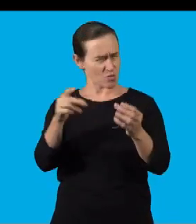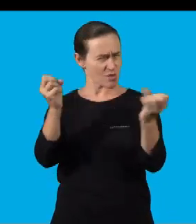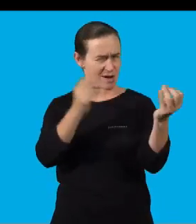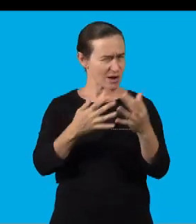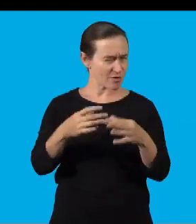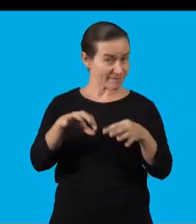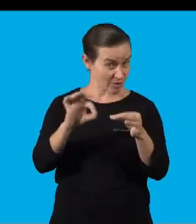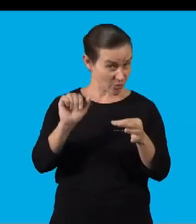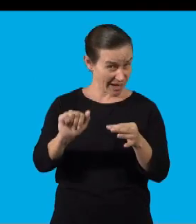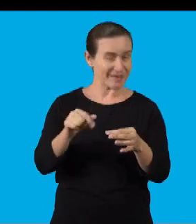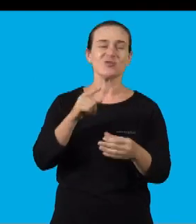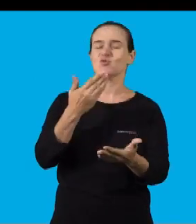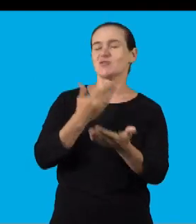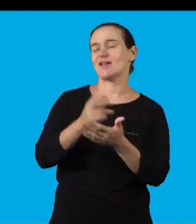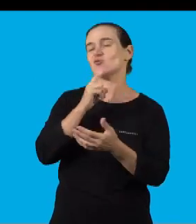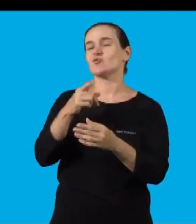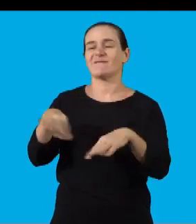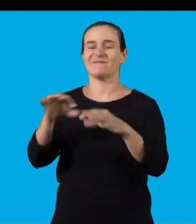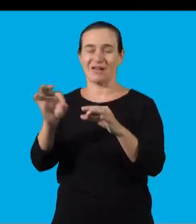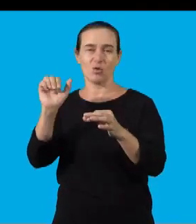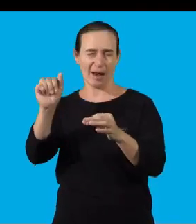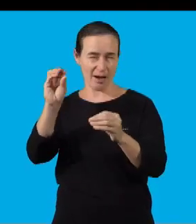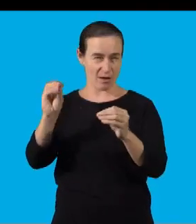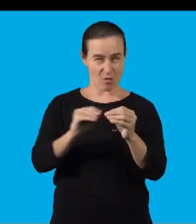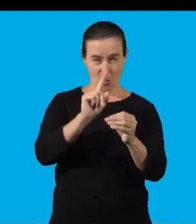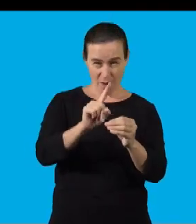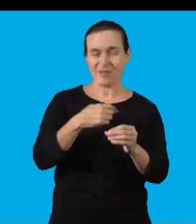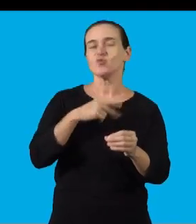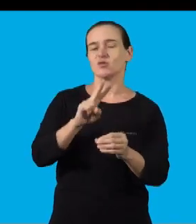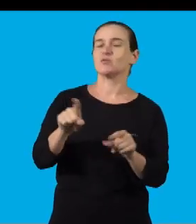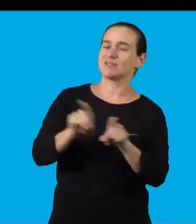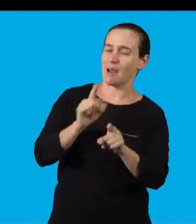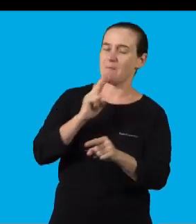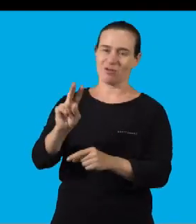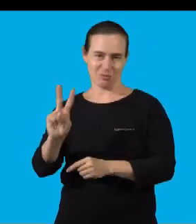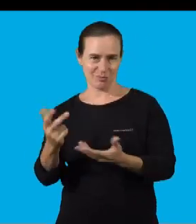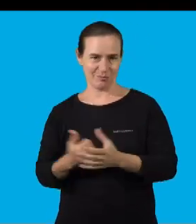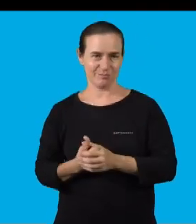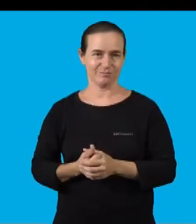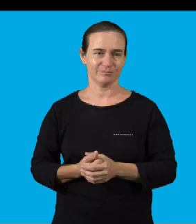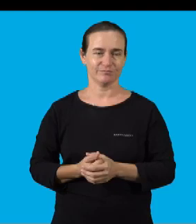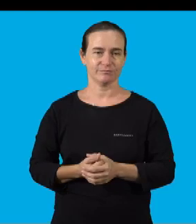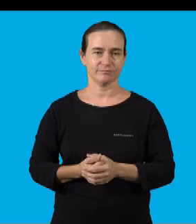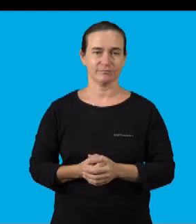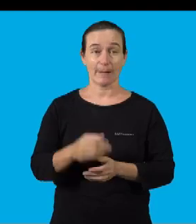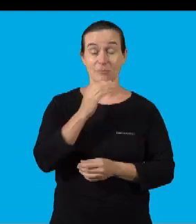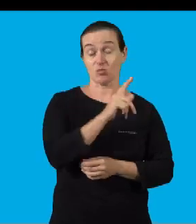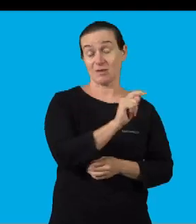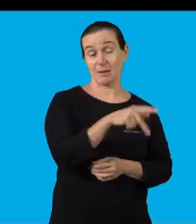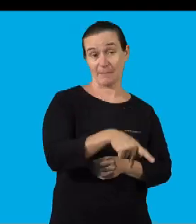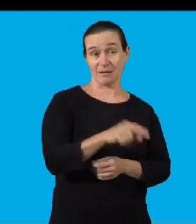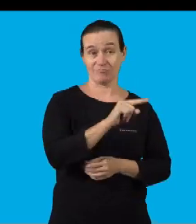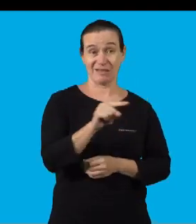how to calculate the value of A, then you would know that that difference would be A2. So when we calculate